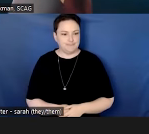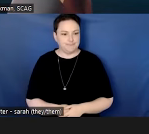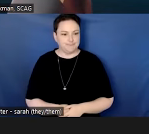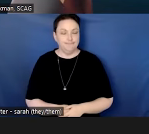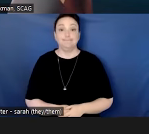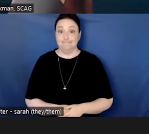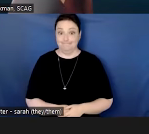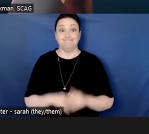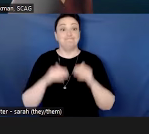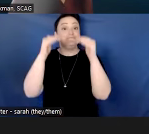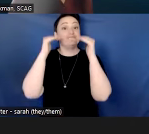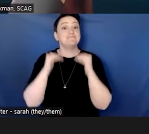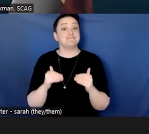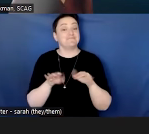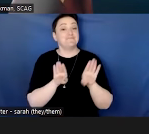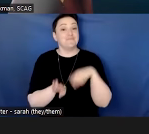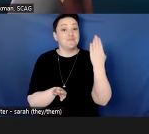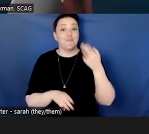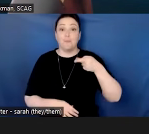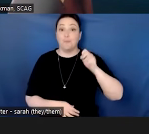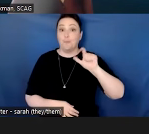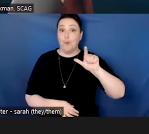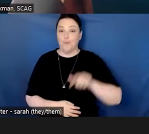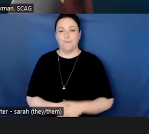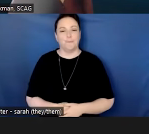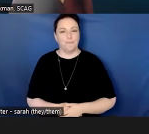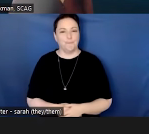Open the poll for the next question.